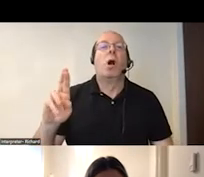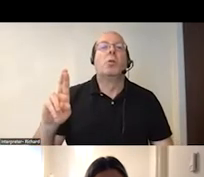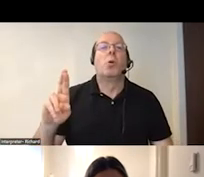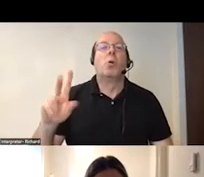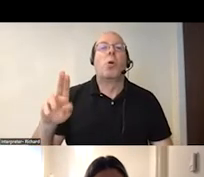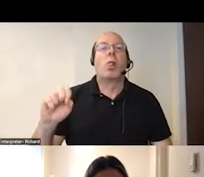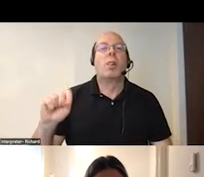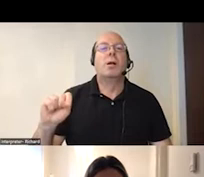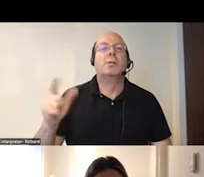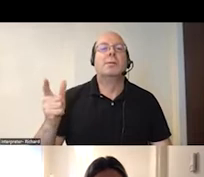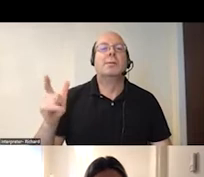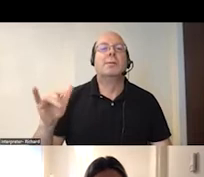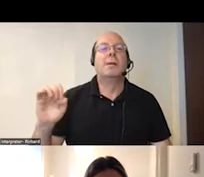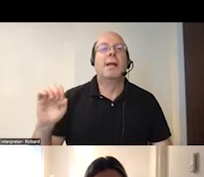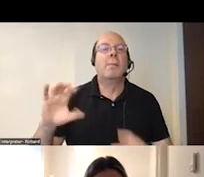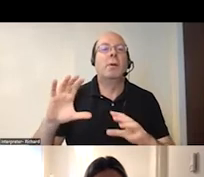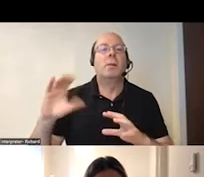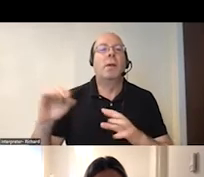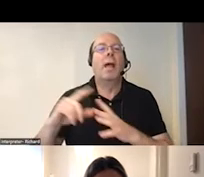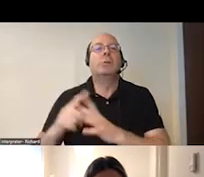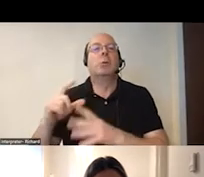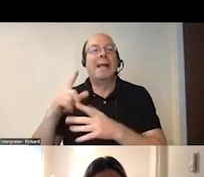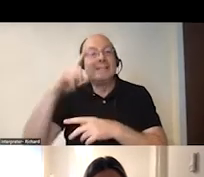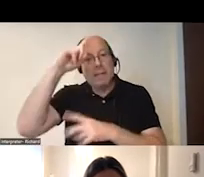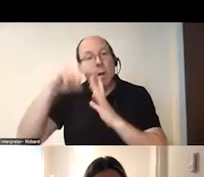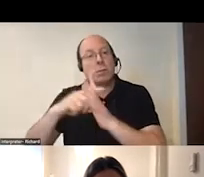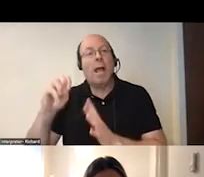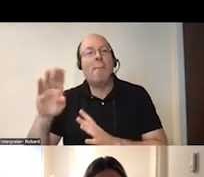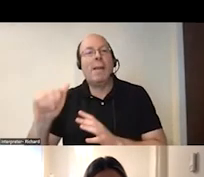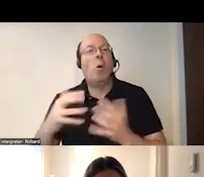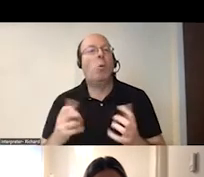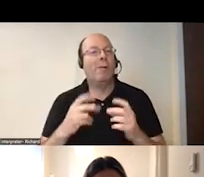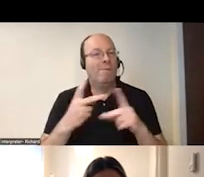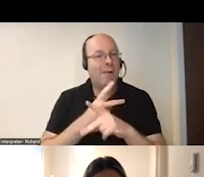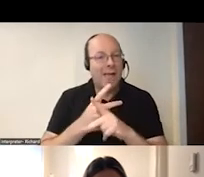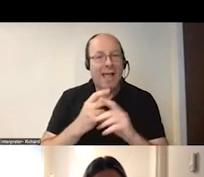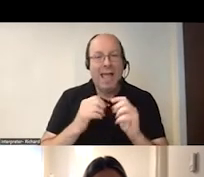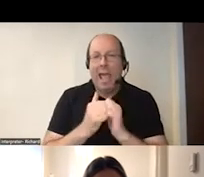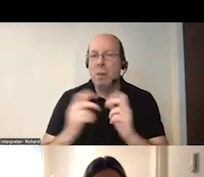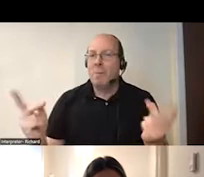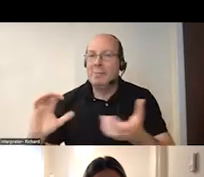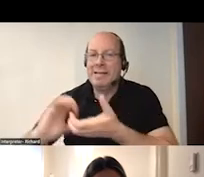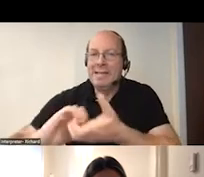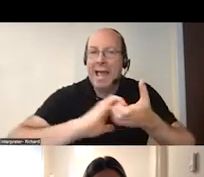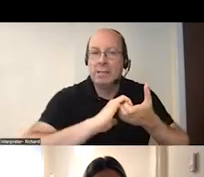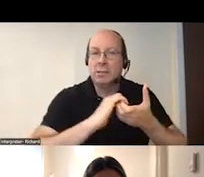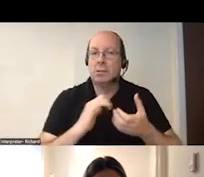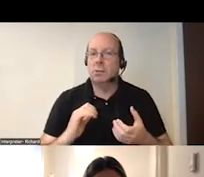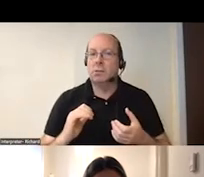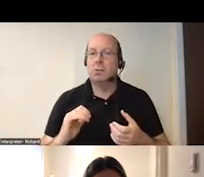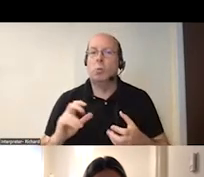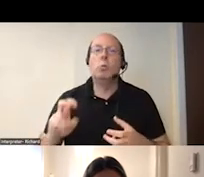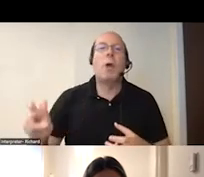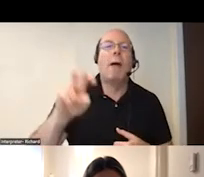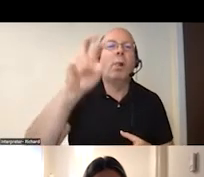was the summer that I started my MBA, and a few friends and I wanted to figure out how to connect with each other as travelers and